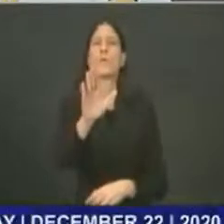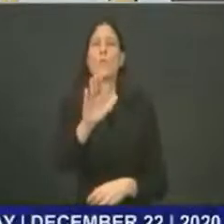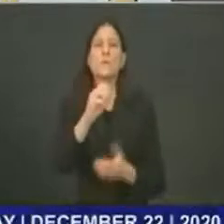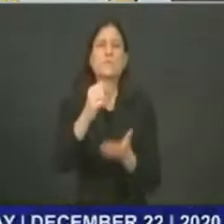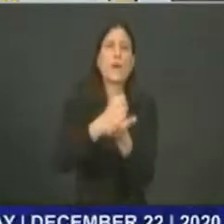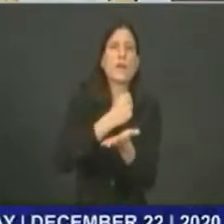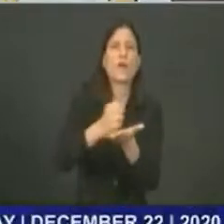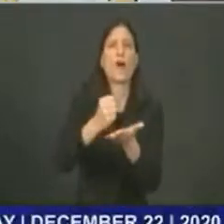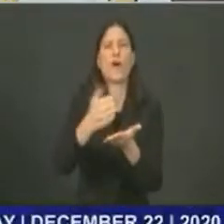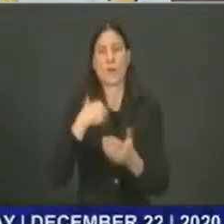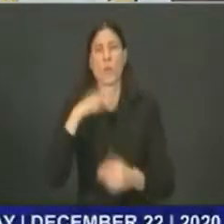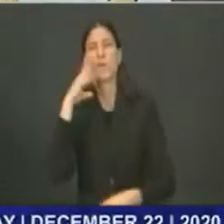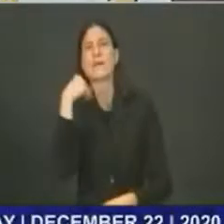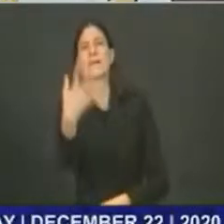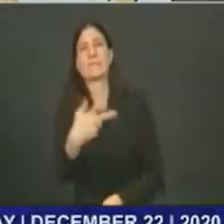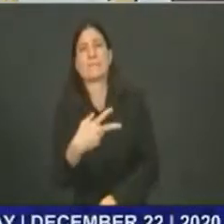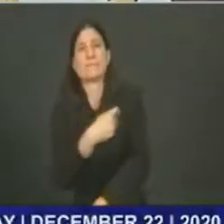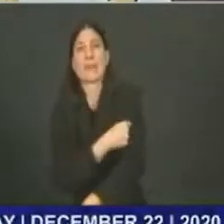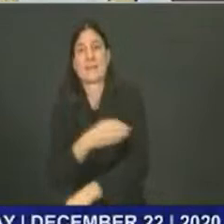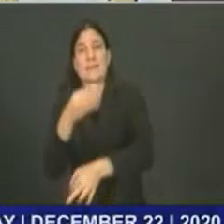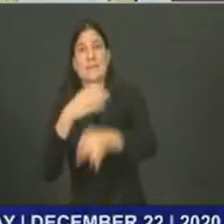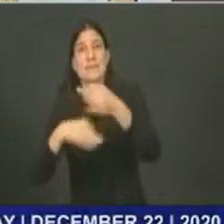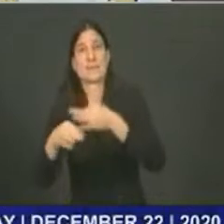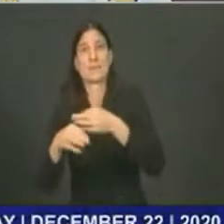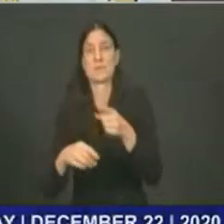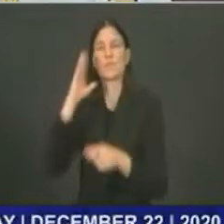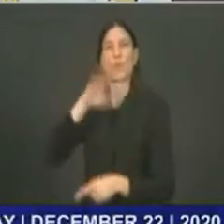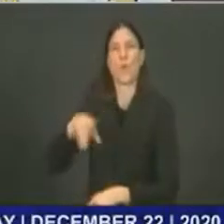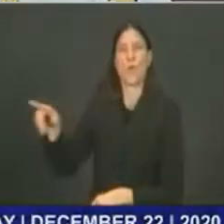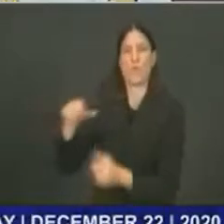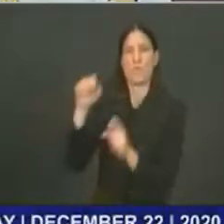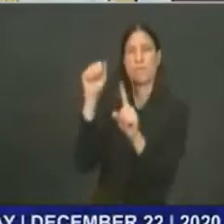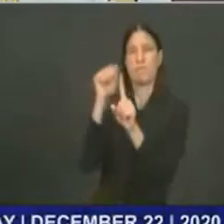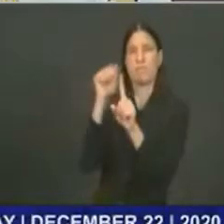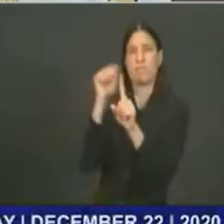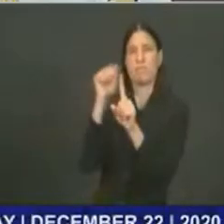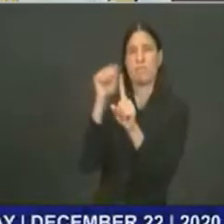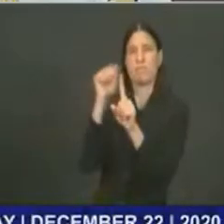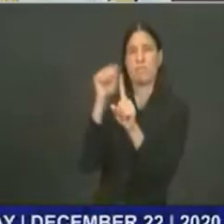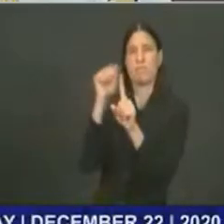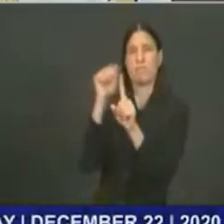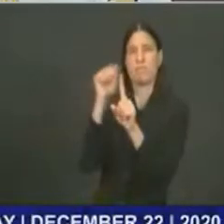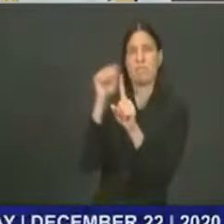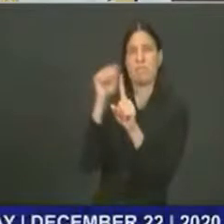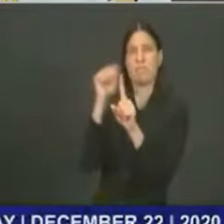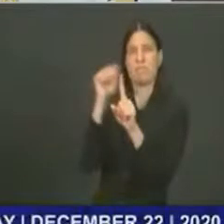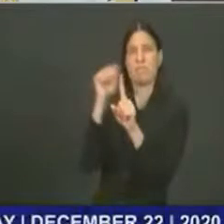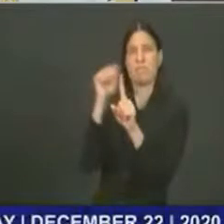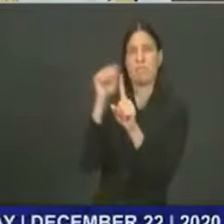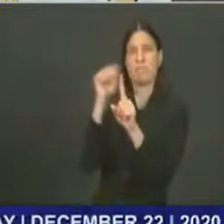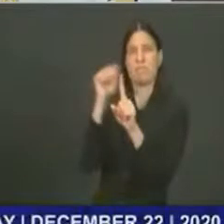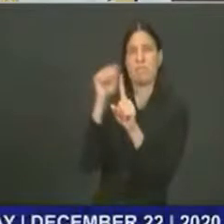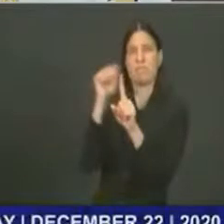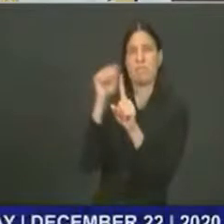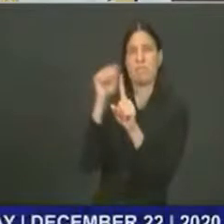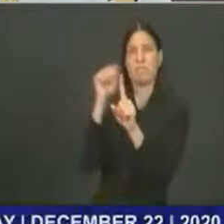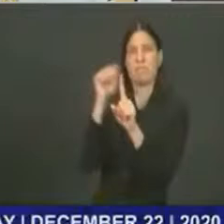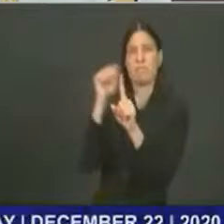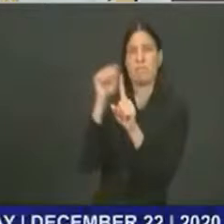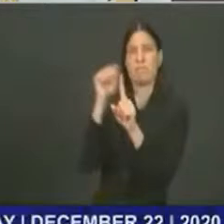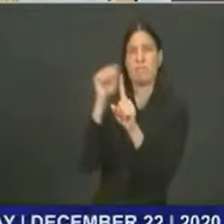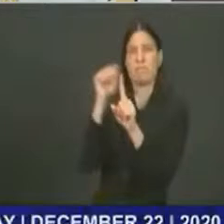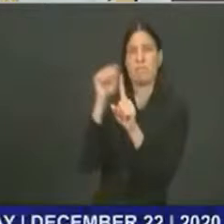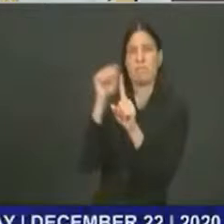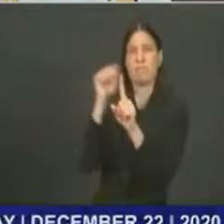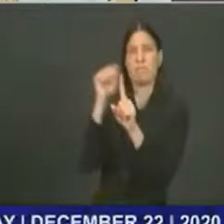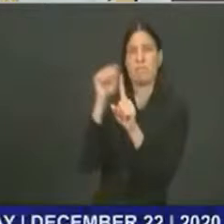it. Okay, so the next topic I want to address is testing and treatment. Both of those